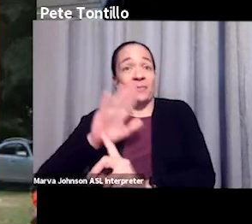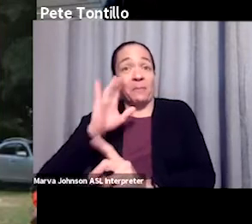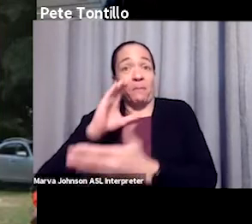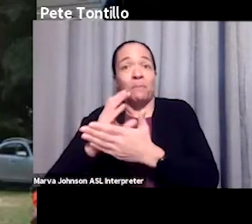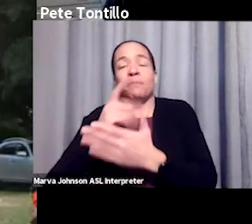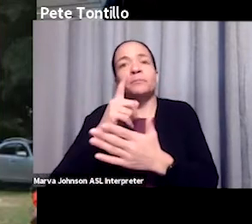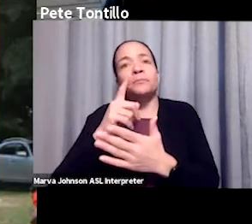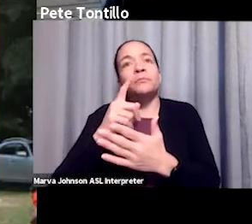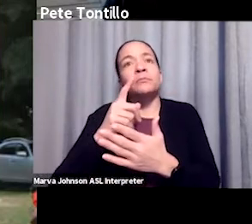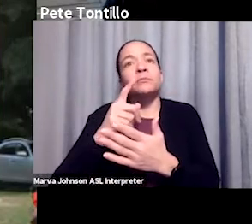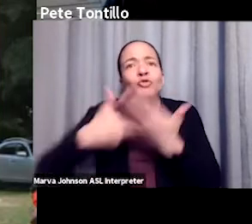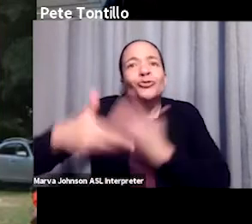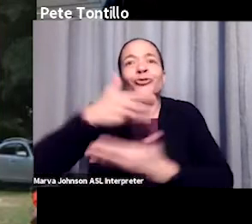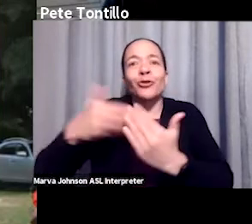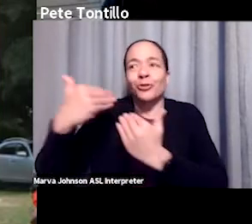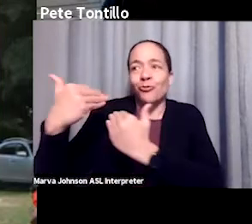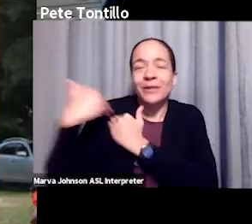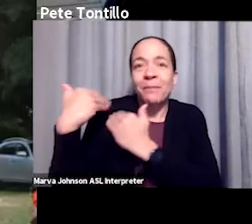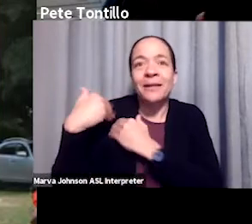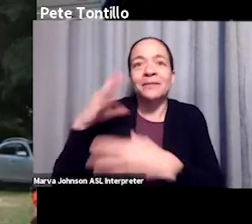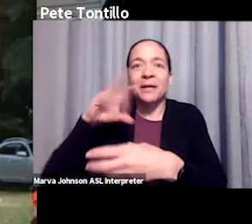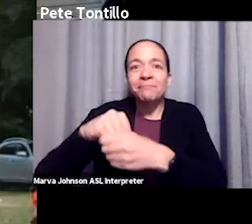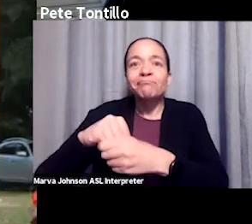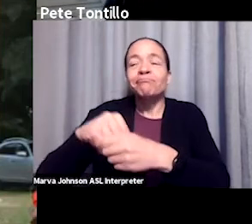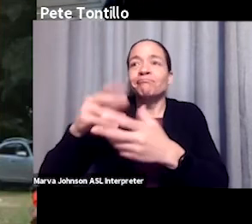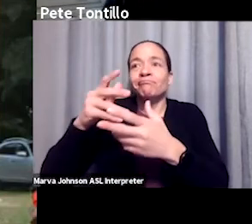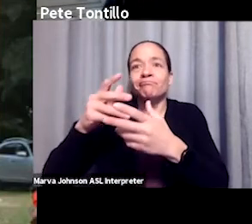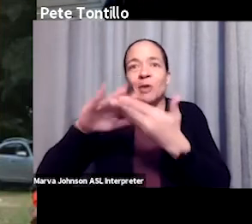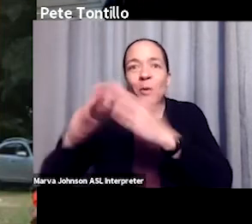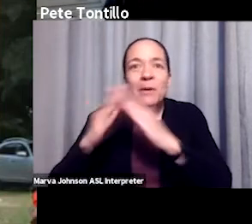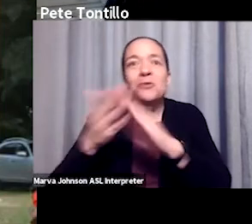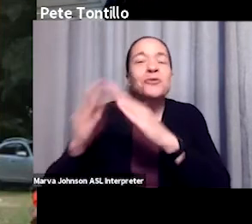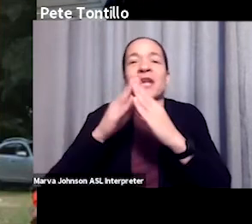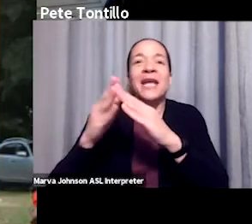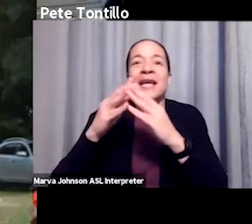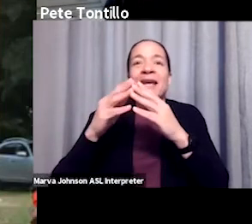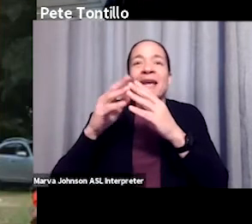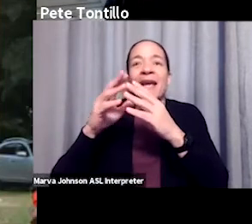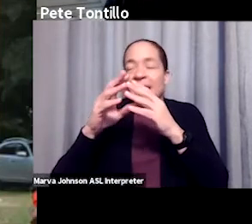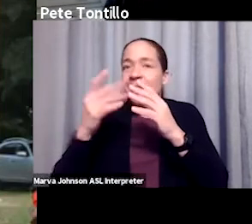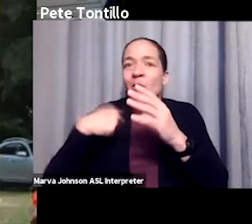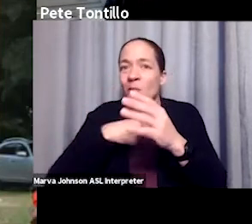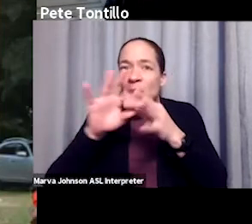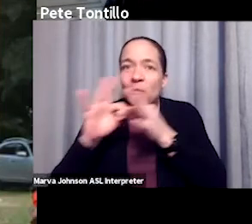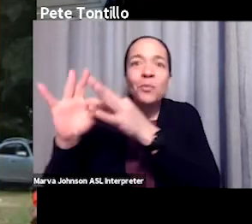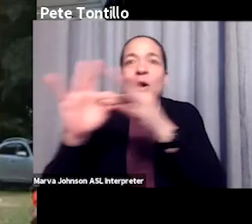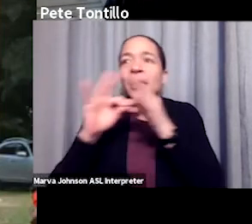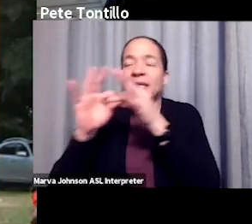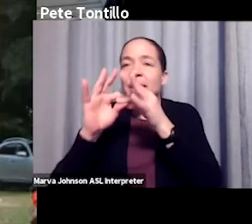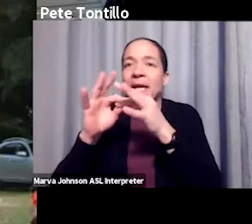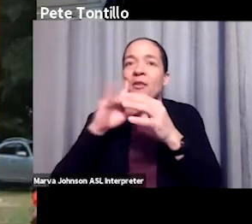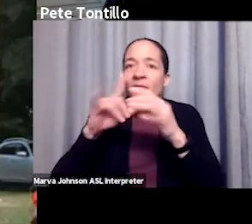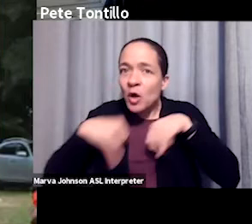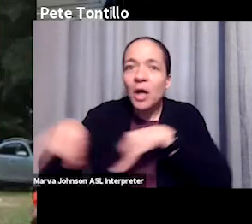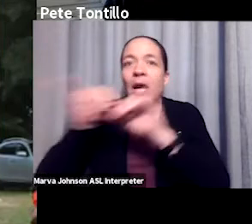as individuals and our identity as Americans, and how it's working together with all of us doing our part for the common good. That's what makes